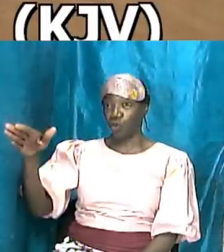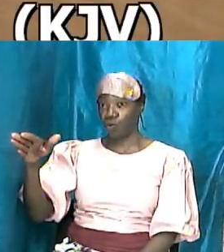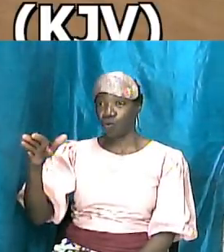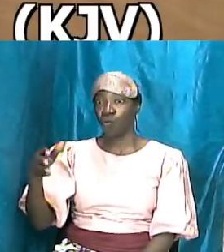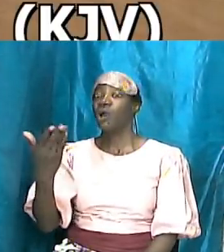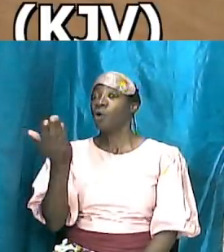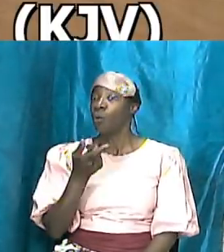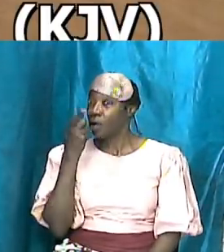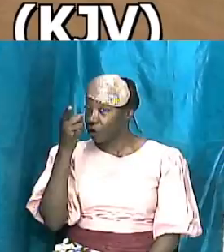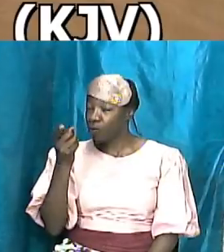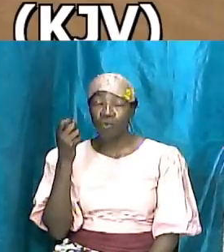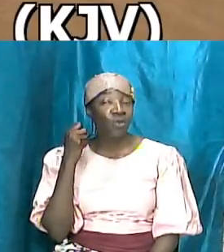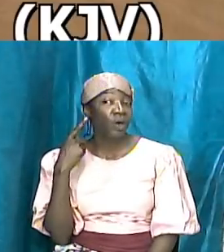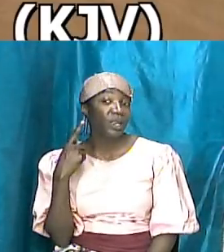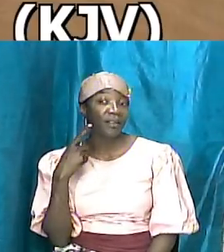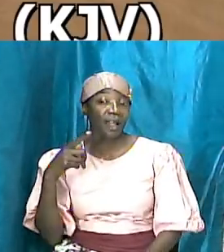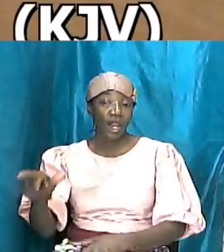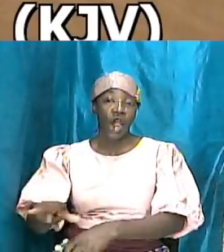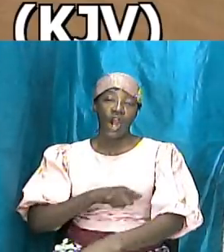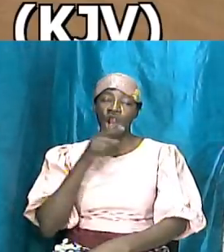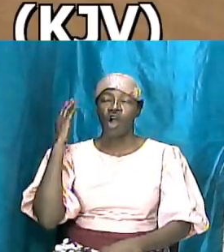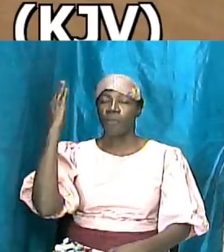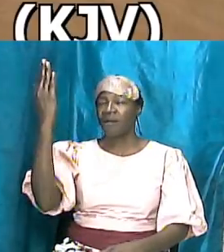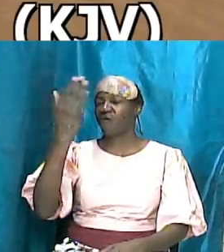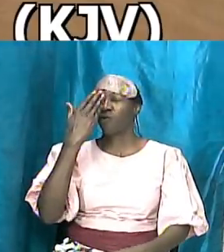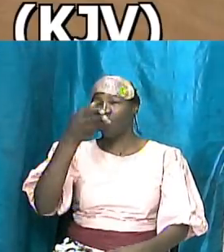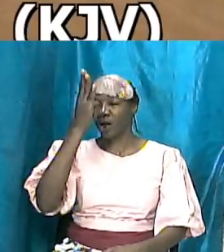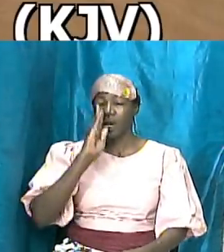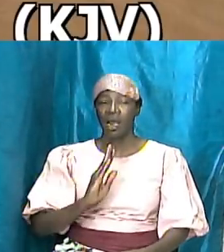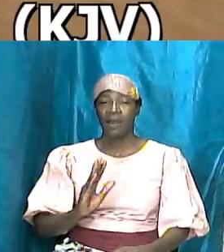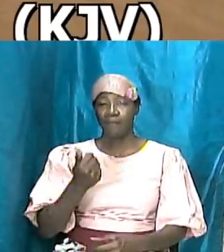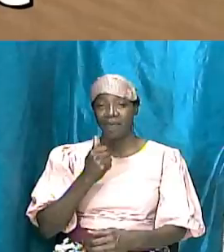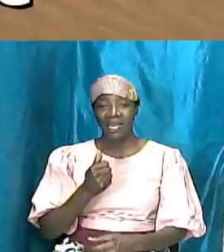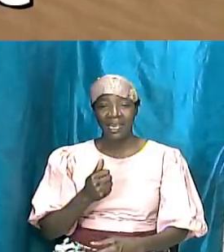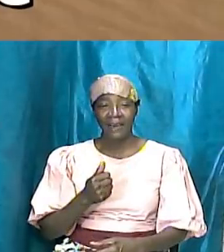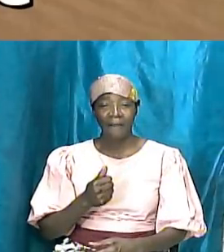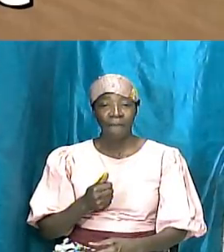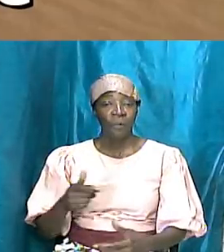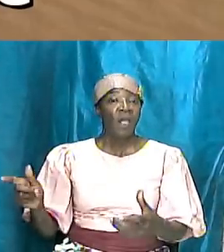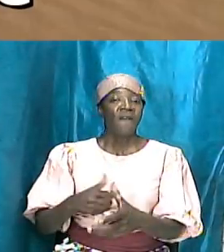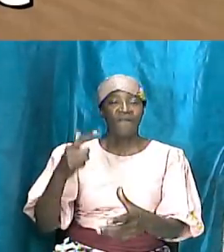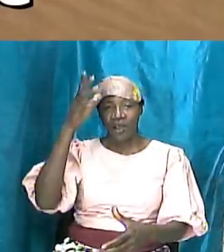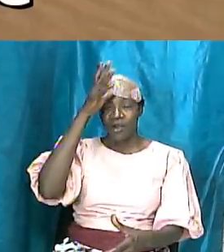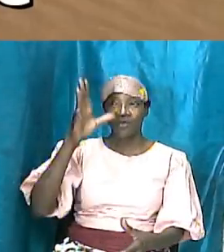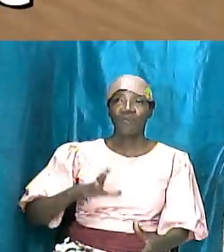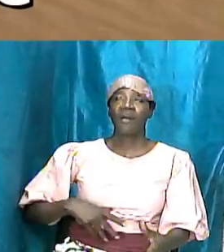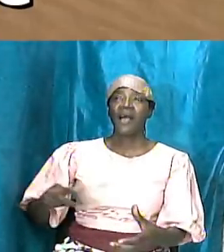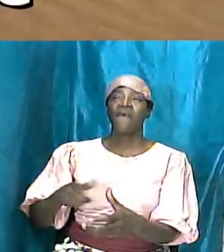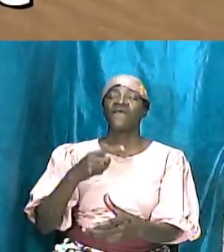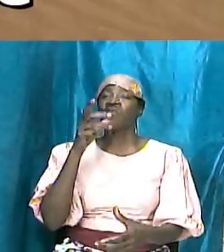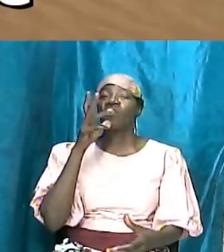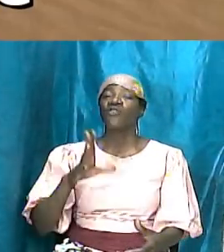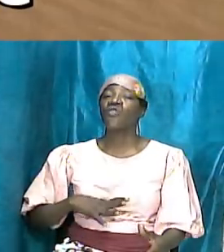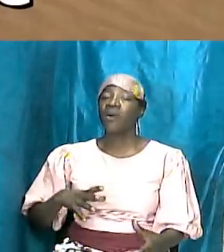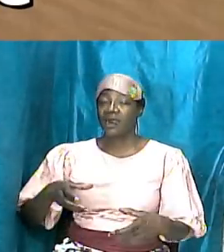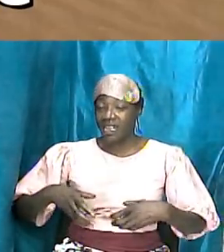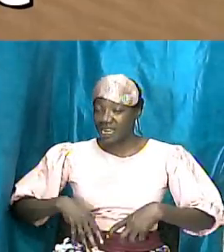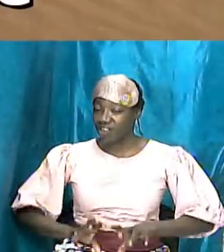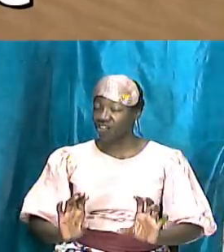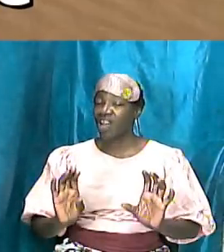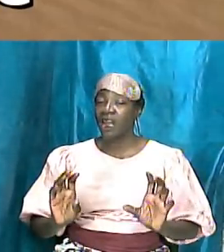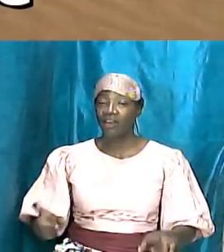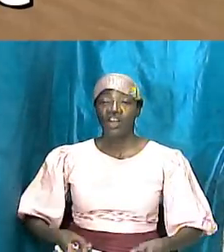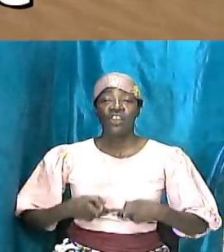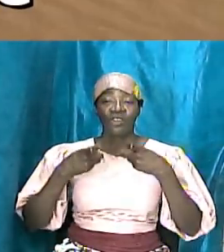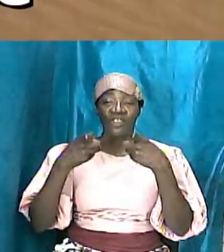that long before God made Adam and Eve, before they could get even the chance to sin, God